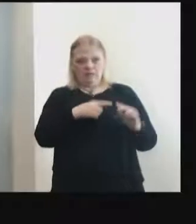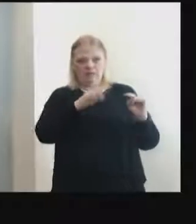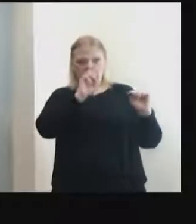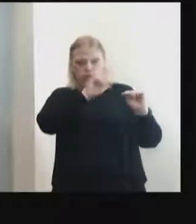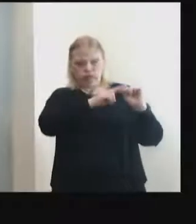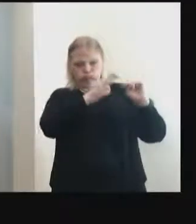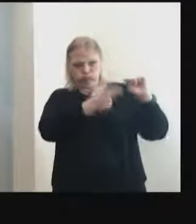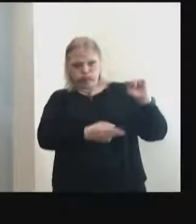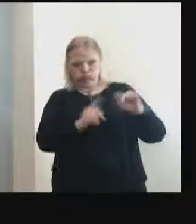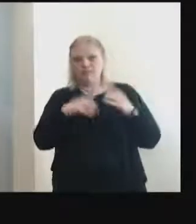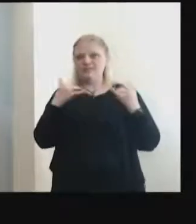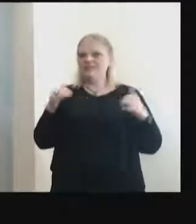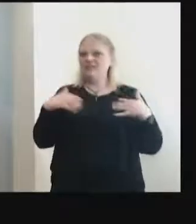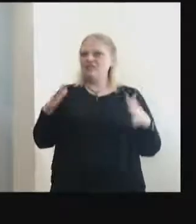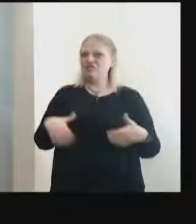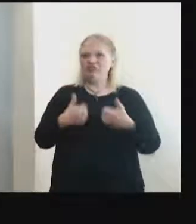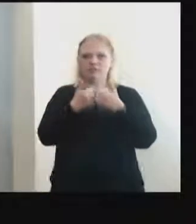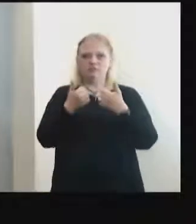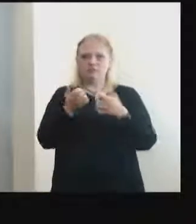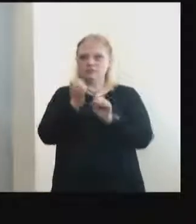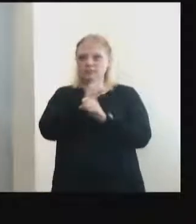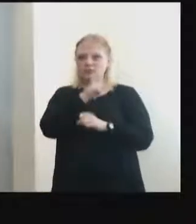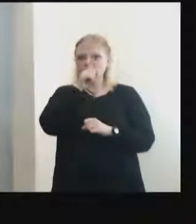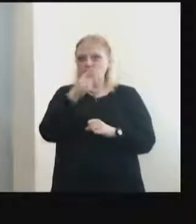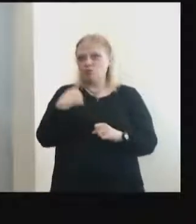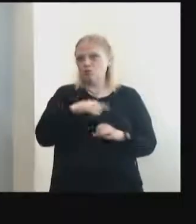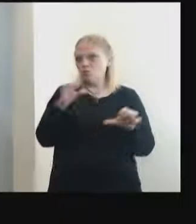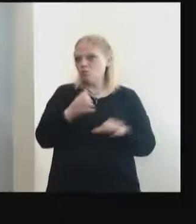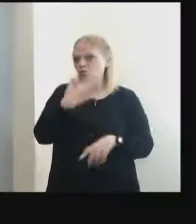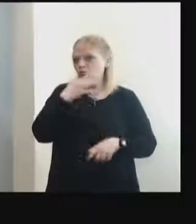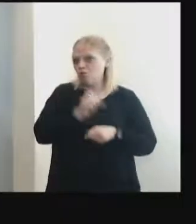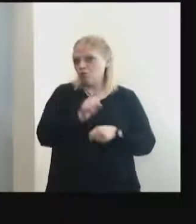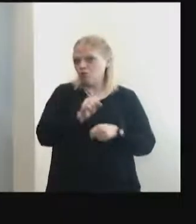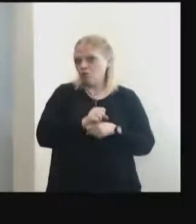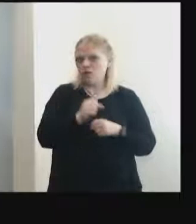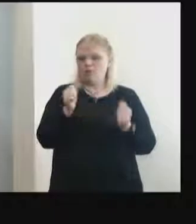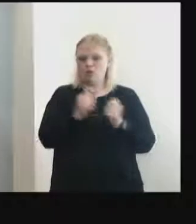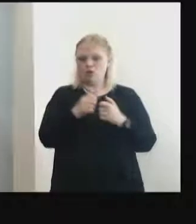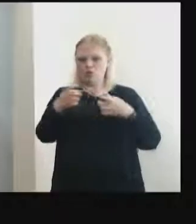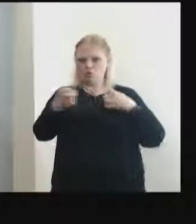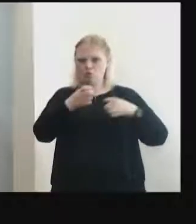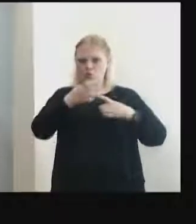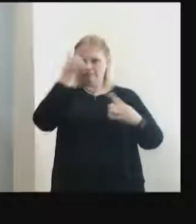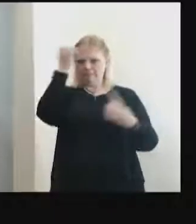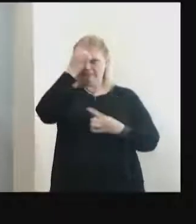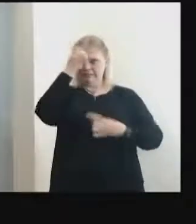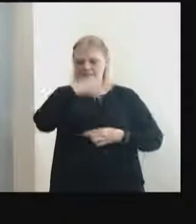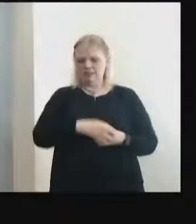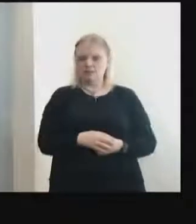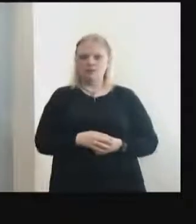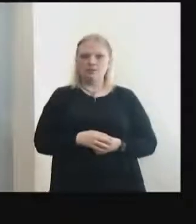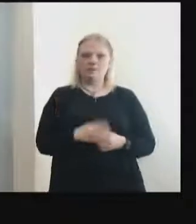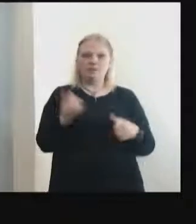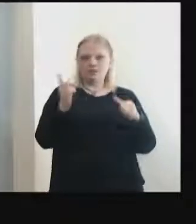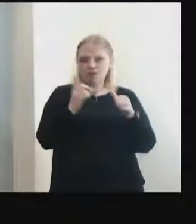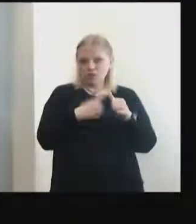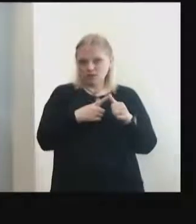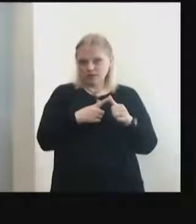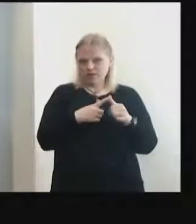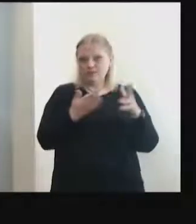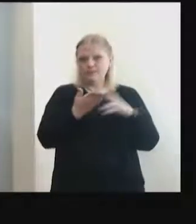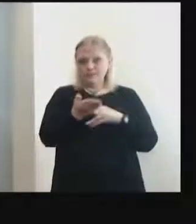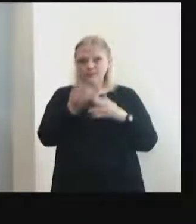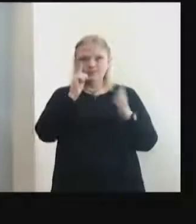some challenges making sure that we're doing a good job with disease control. So first of all, what we found through our